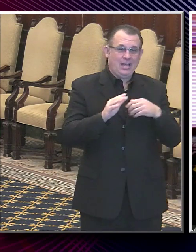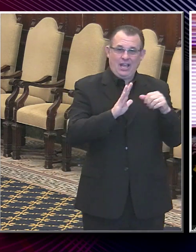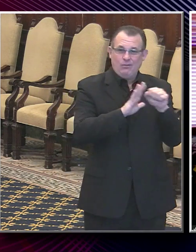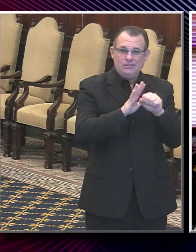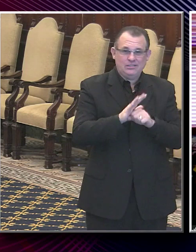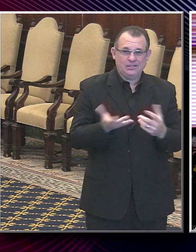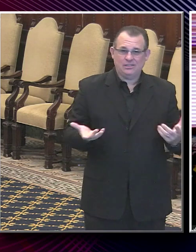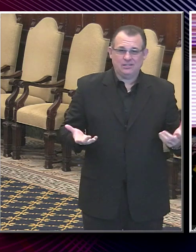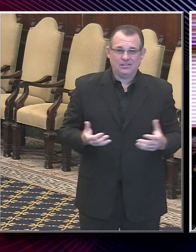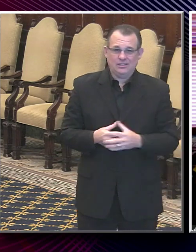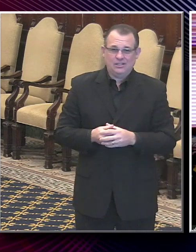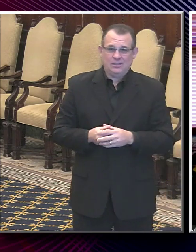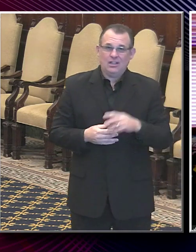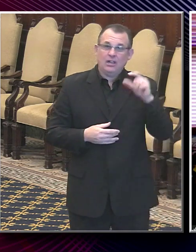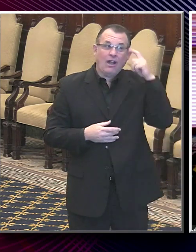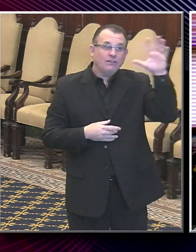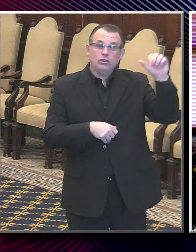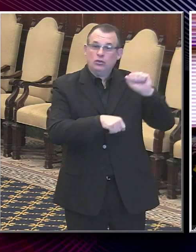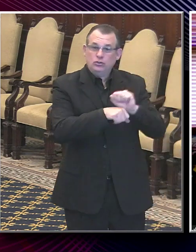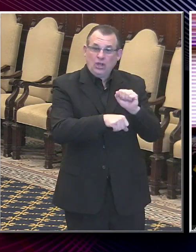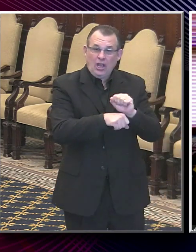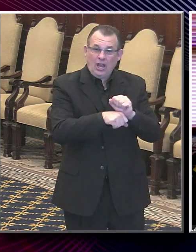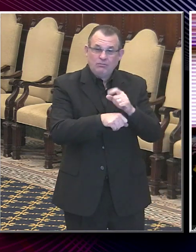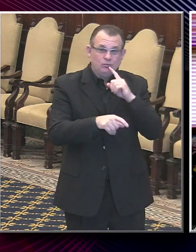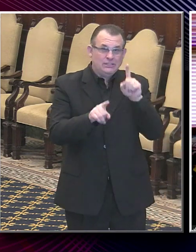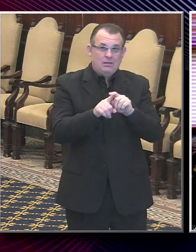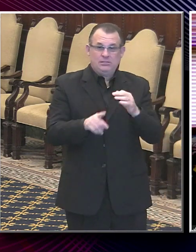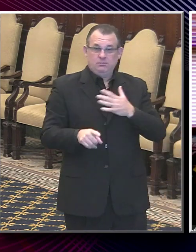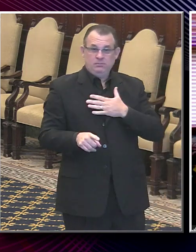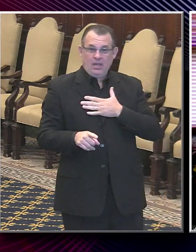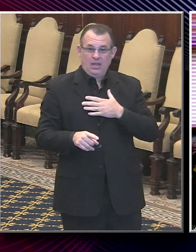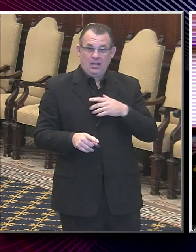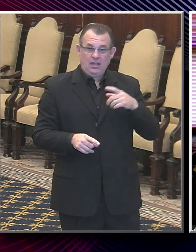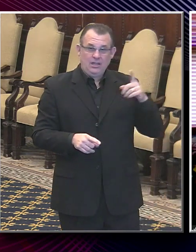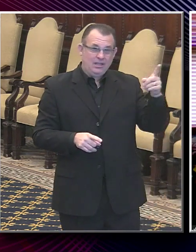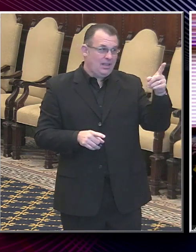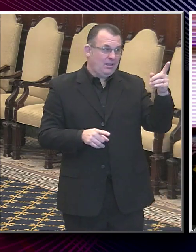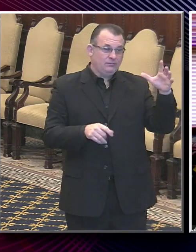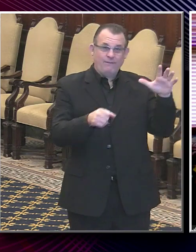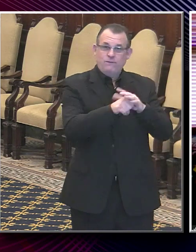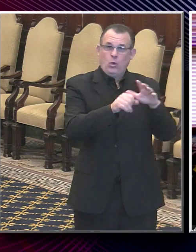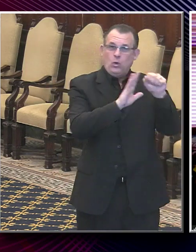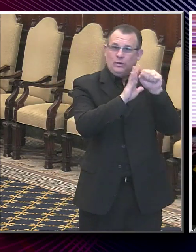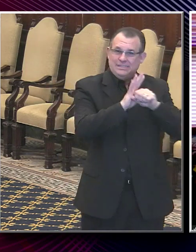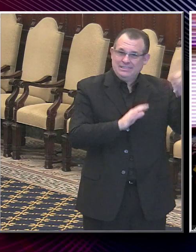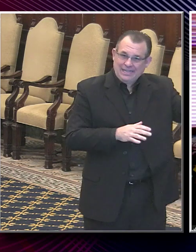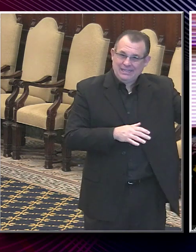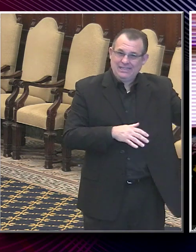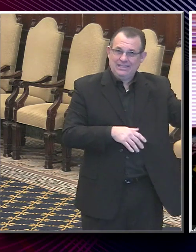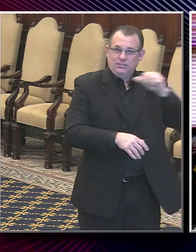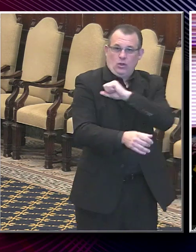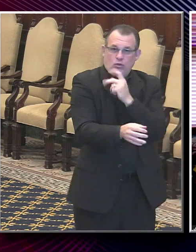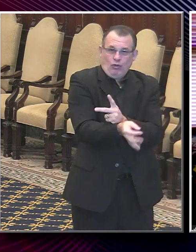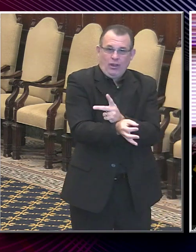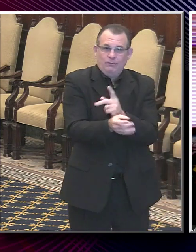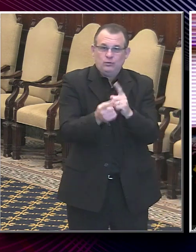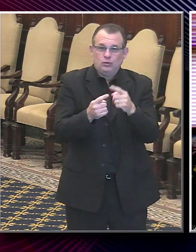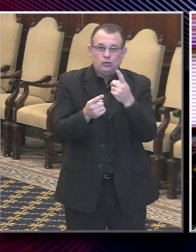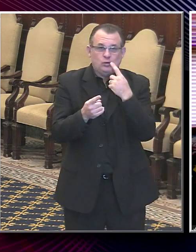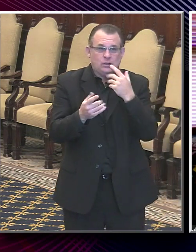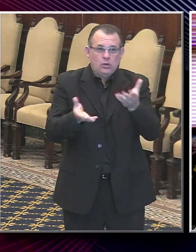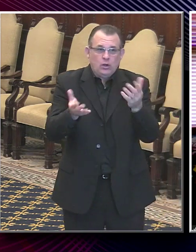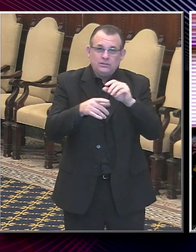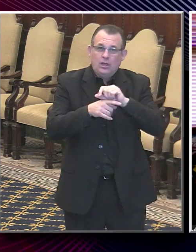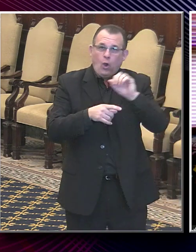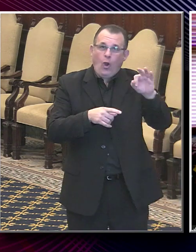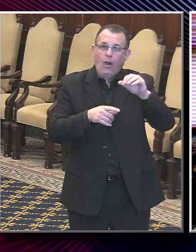but I mean, he's got the whole state and he has the authority to lift or to keep in place the stay-at-home order. And that's why he's